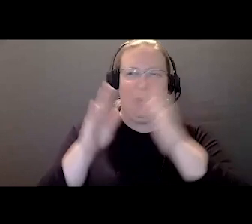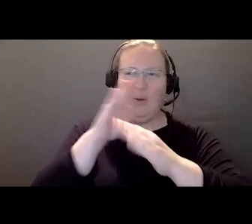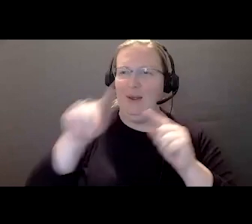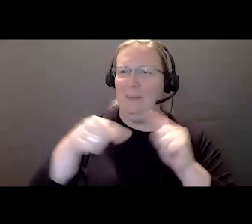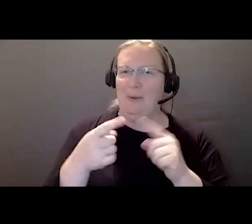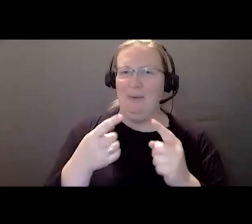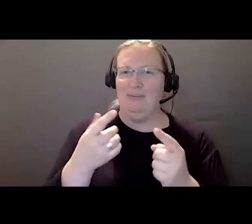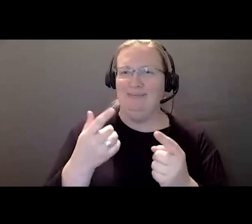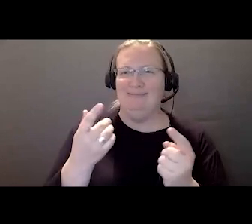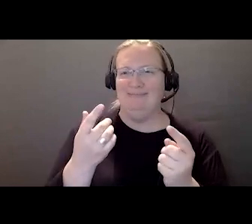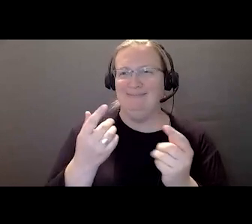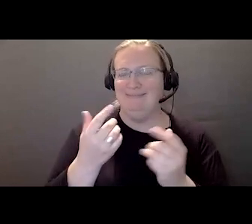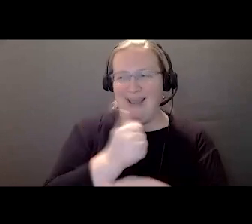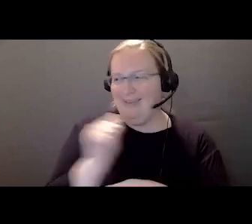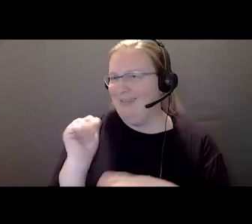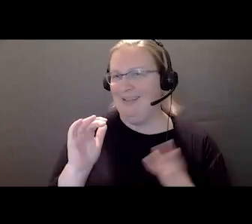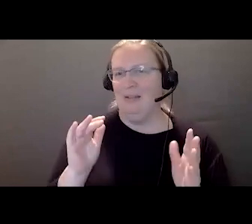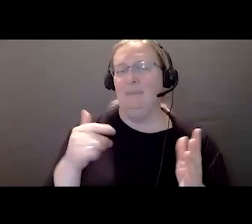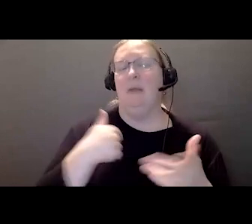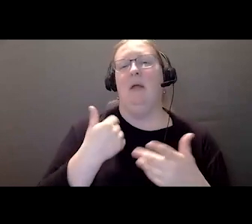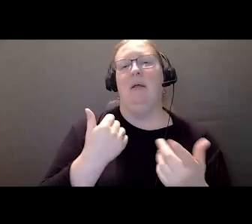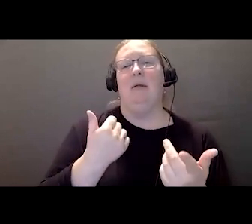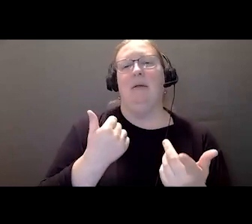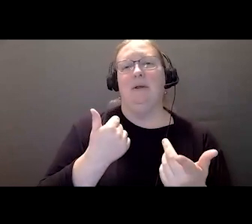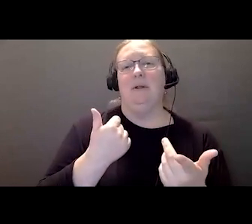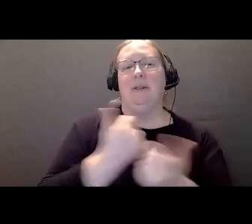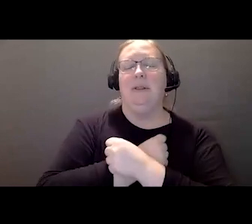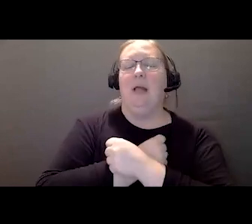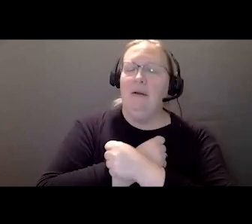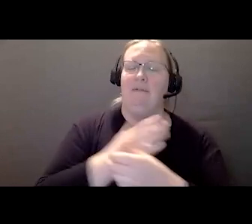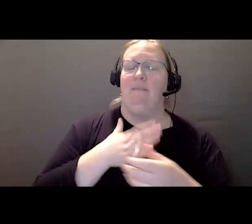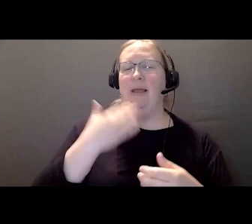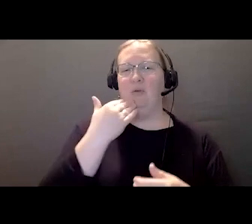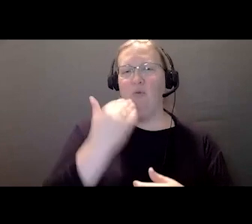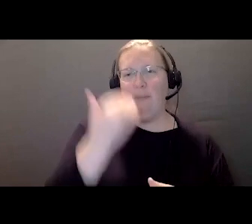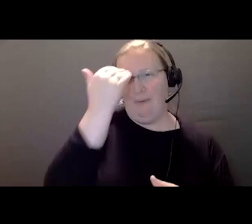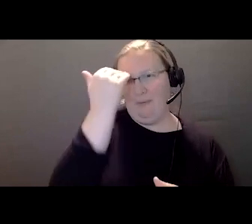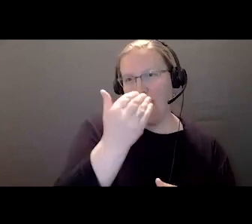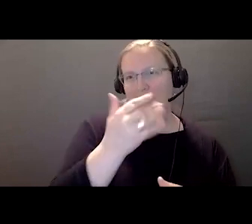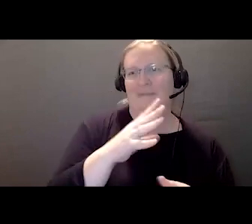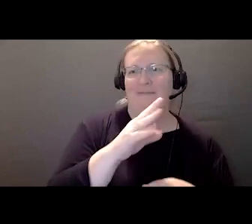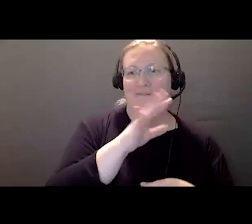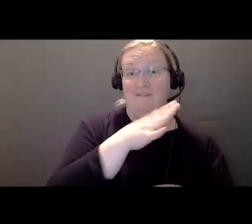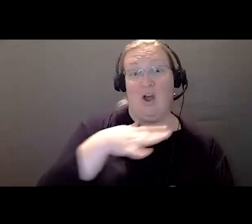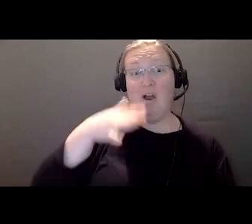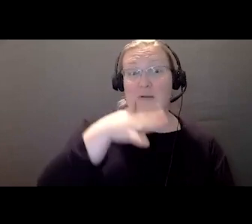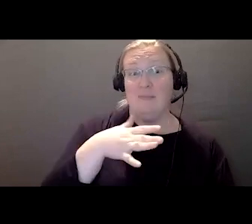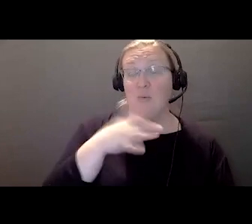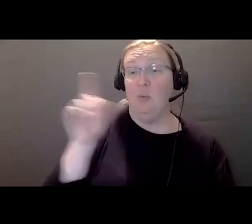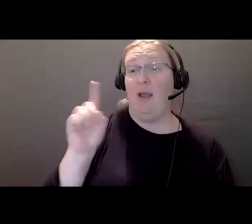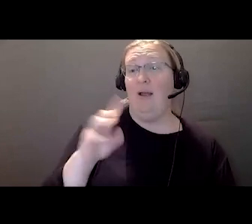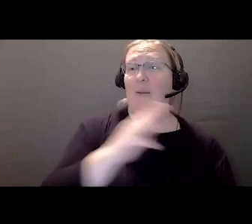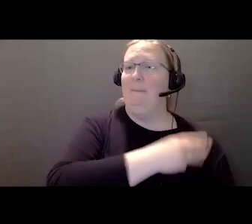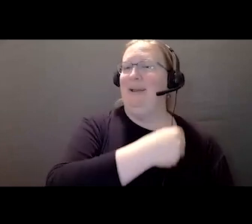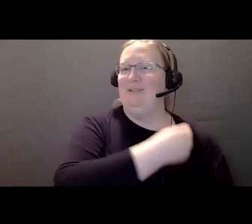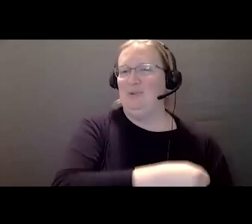As a child, I loved spending time on my grandparents' farm in Haribee, Manitoba. I loved helping my grandfather